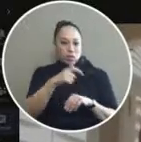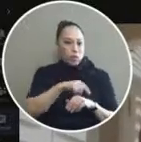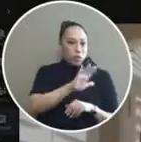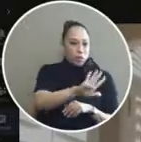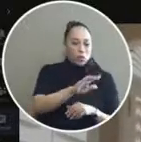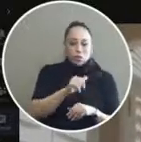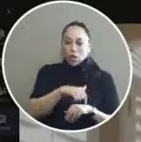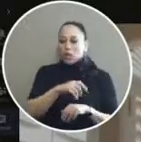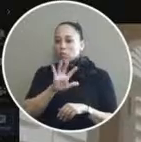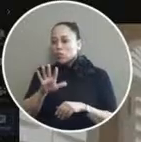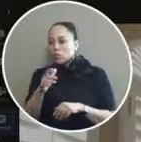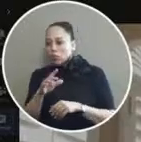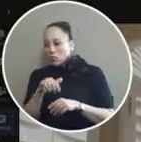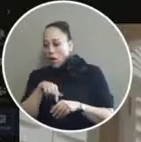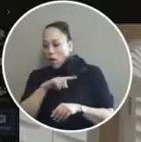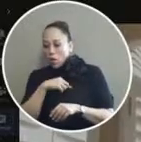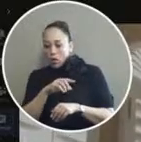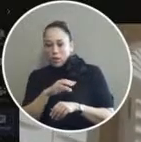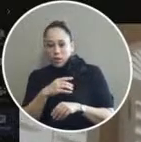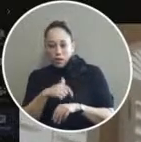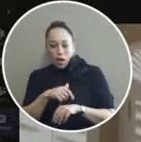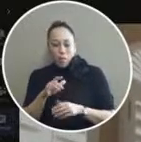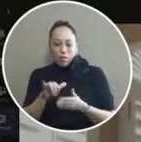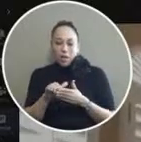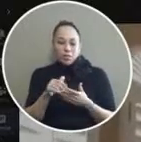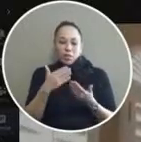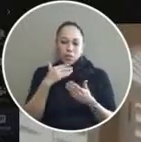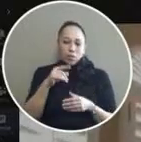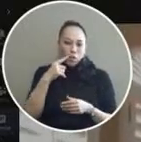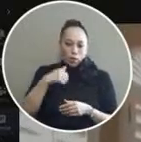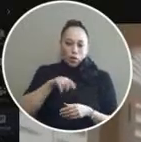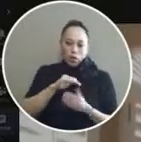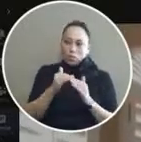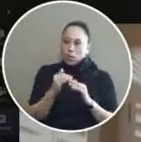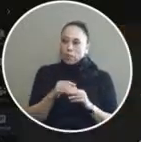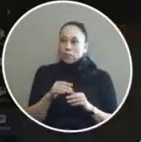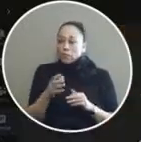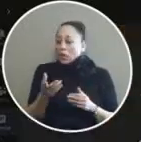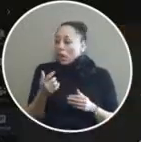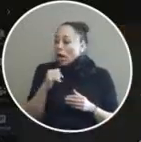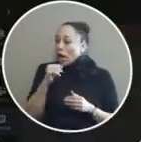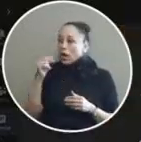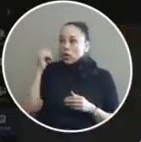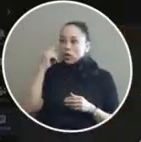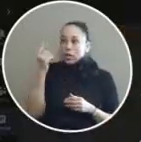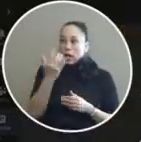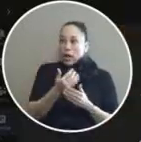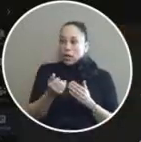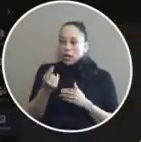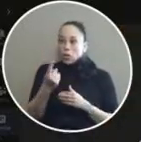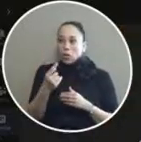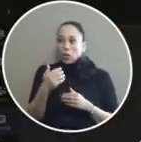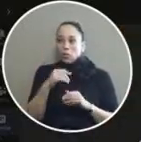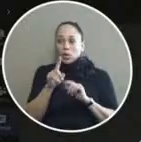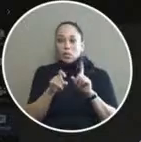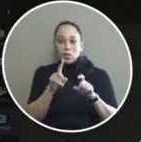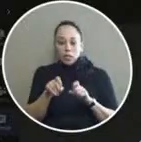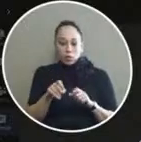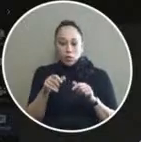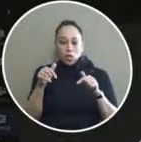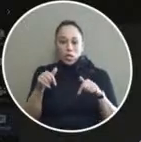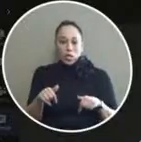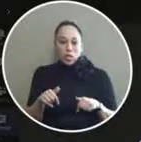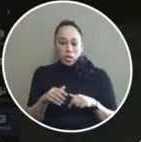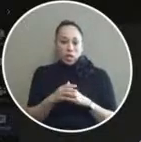it's certainly not sending the right message to the community. So I don't think anybody was questioning that this wasn't